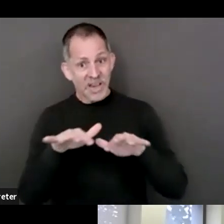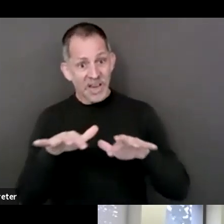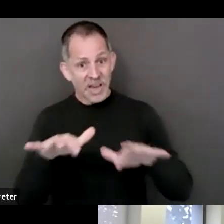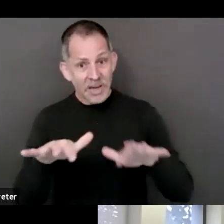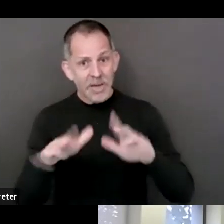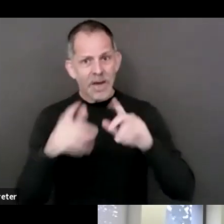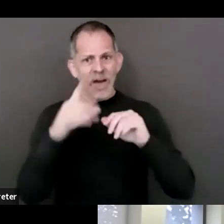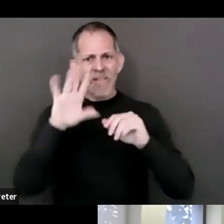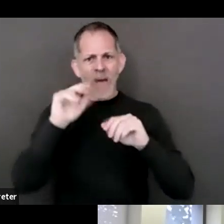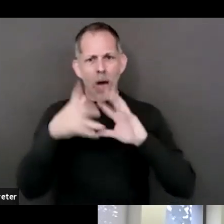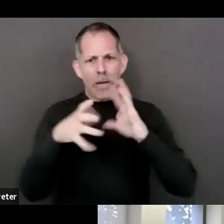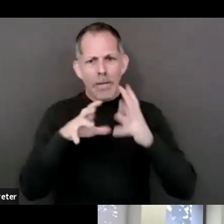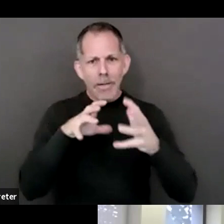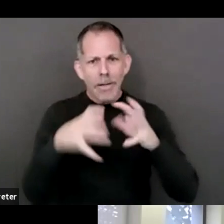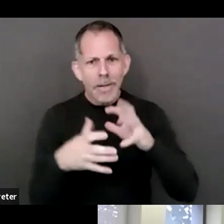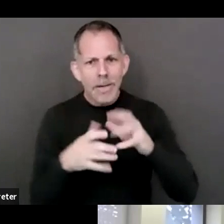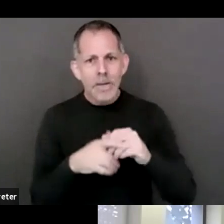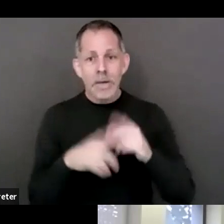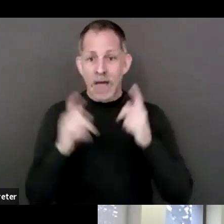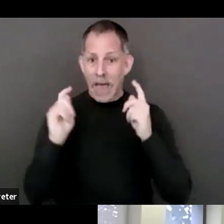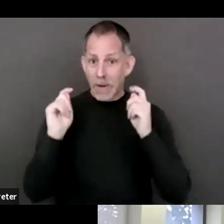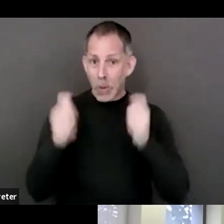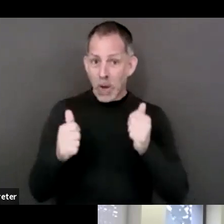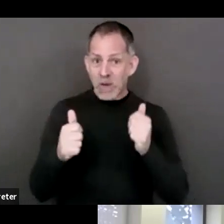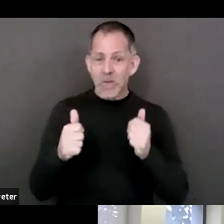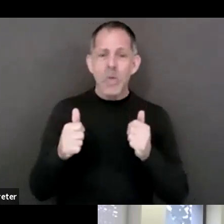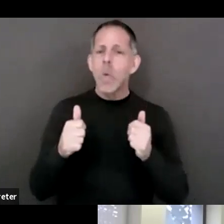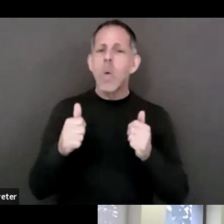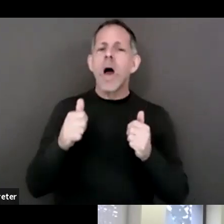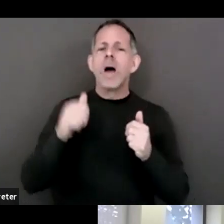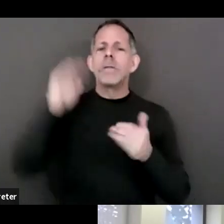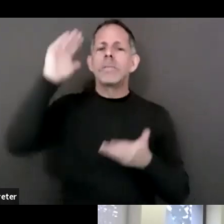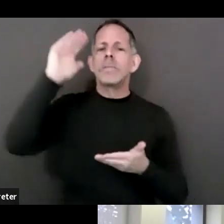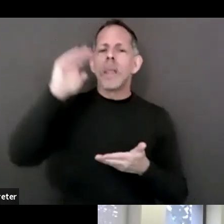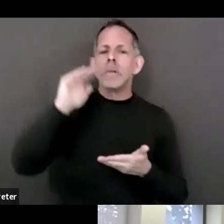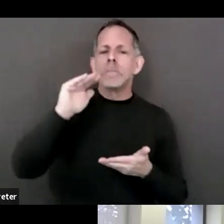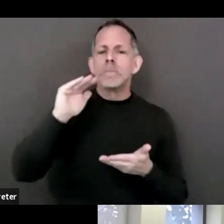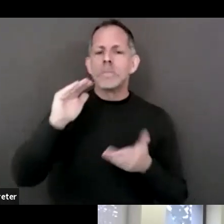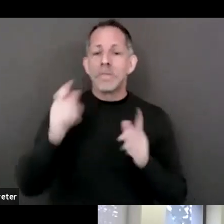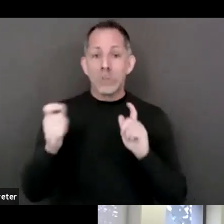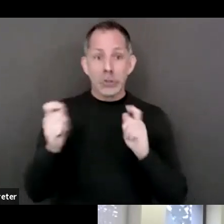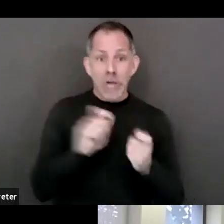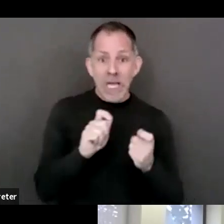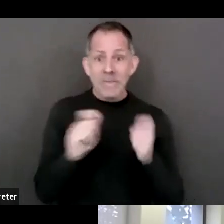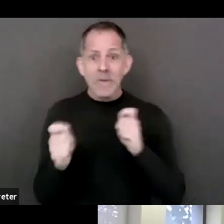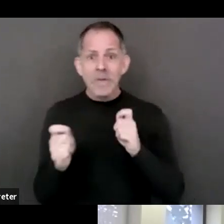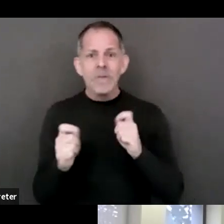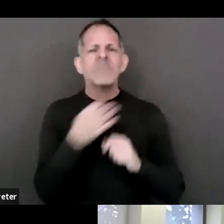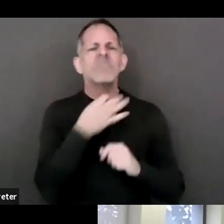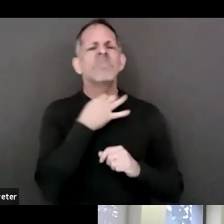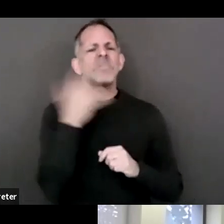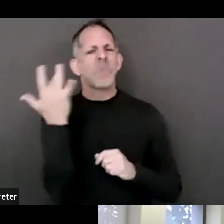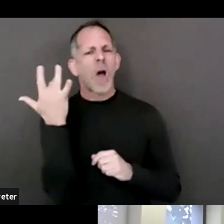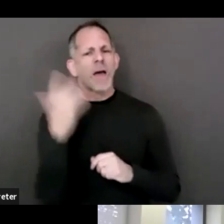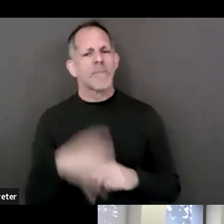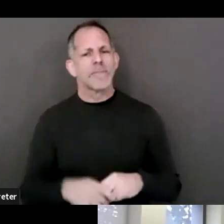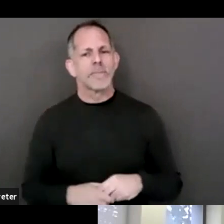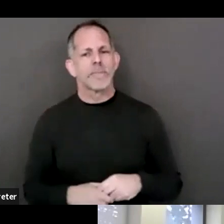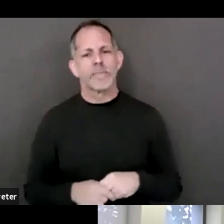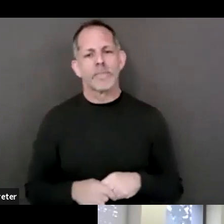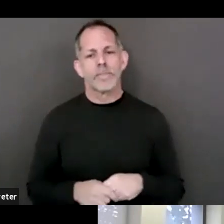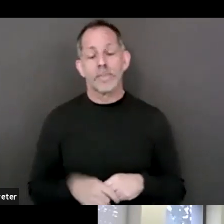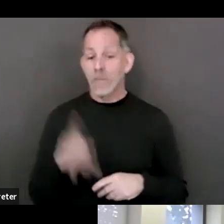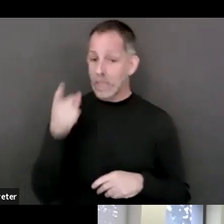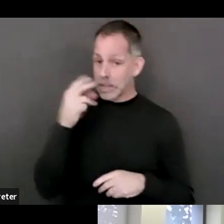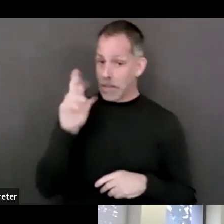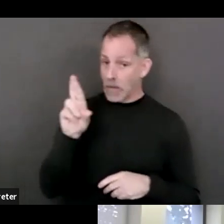If it was changing more quickly, what reasons are causing that pace? Doctor, any information on that?